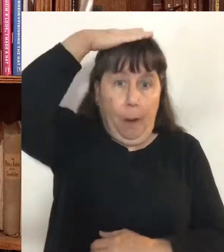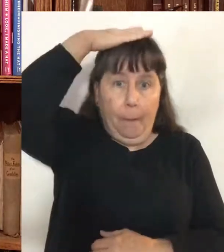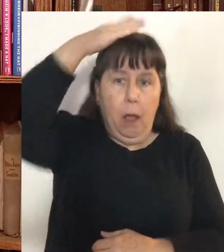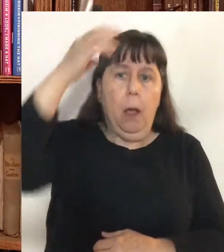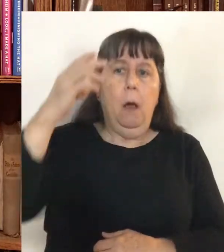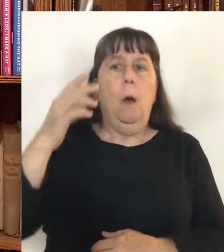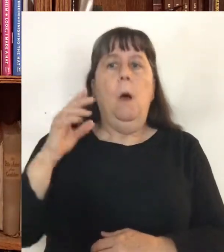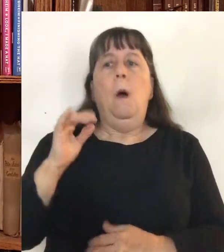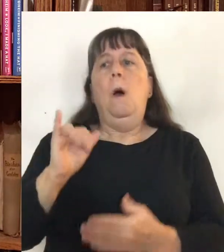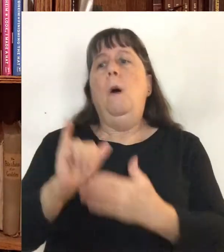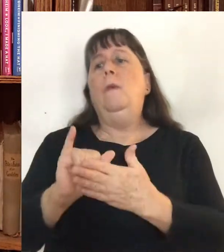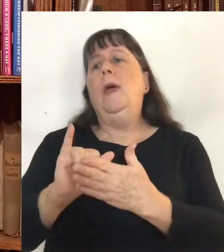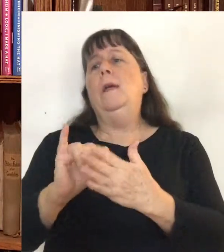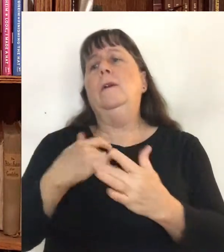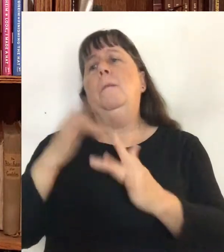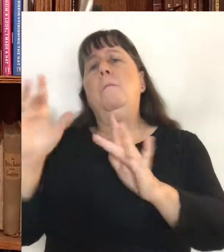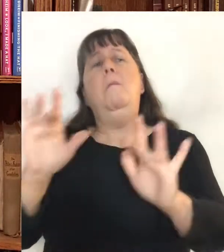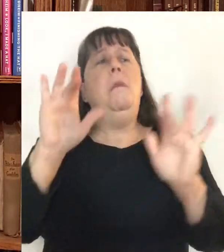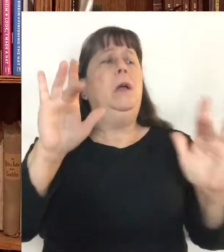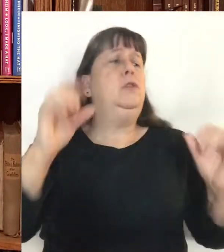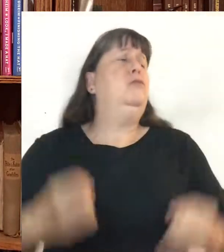wells up in me.